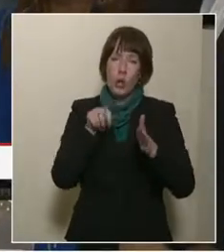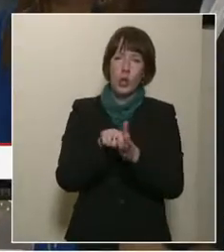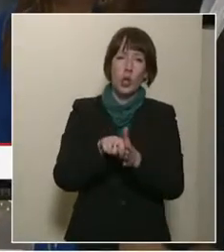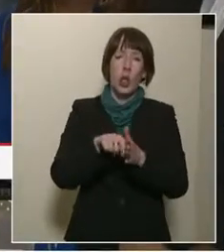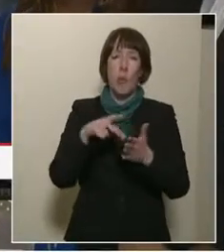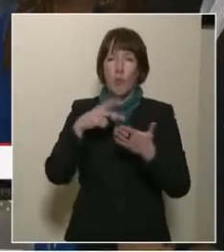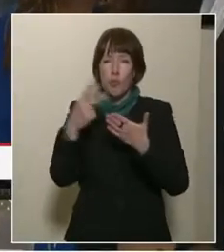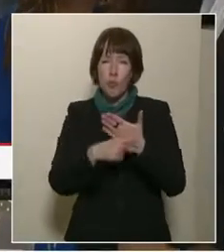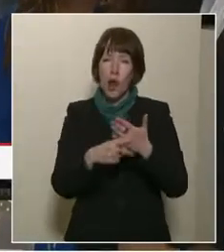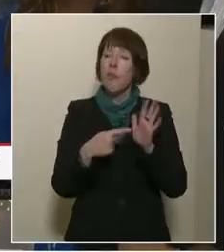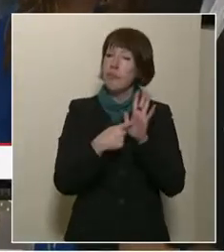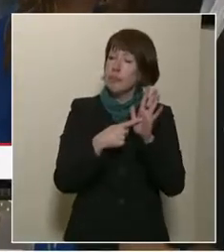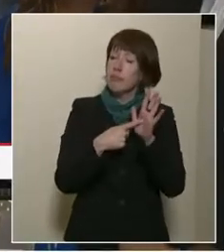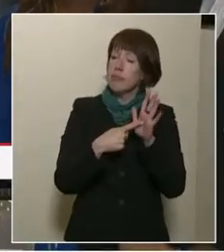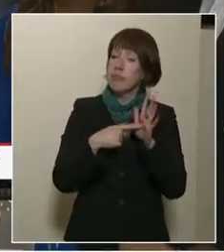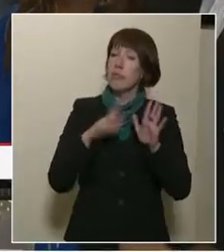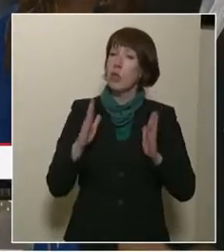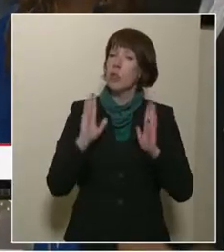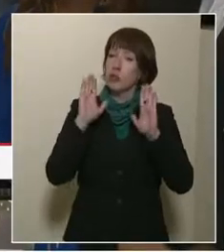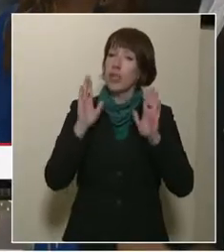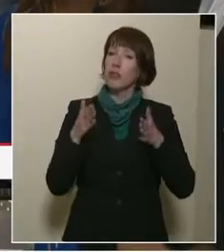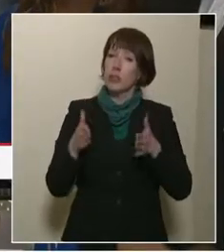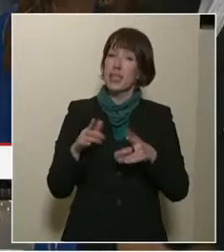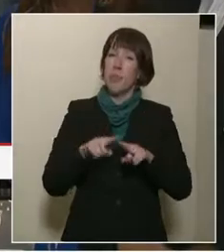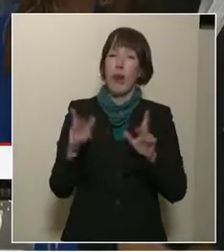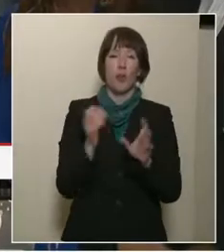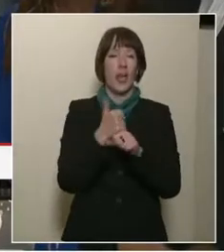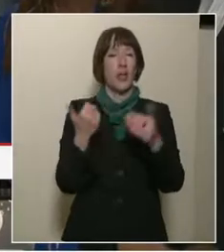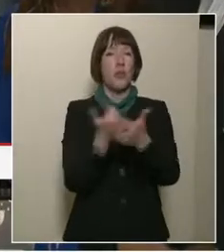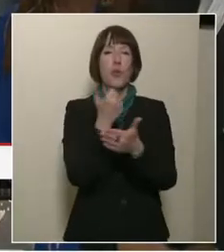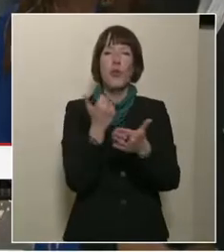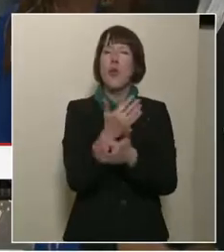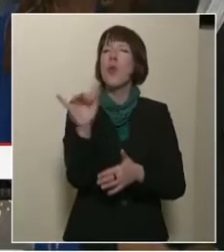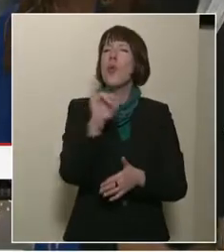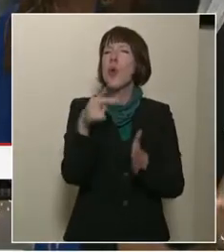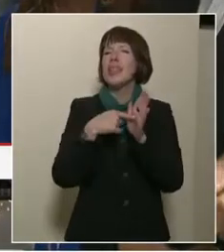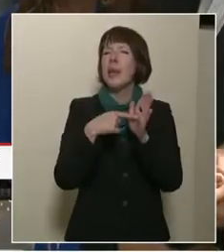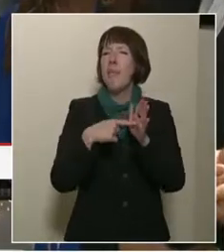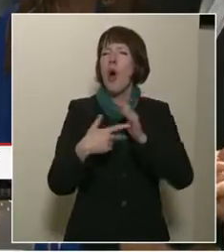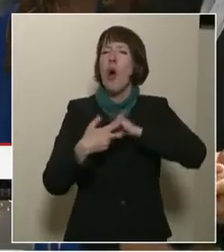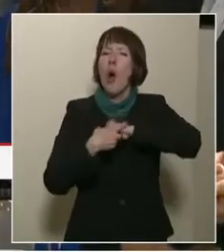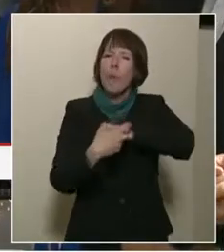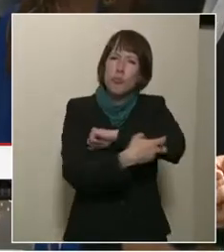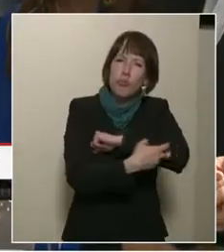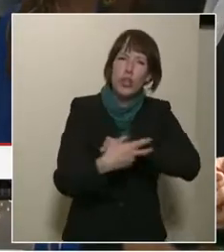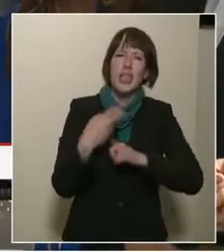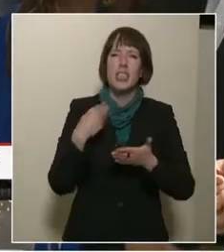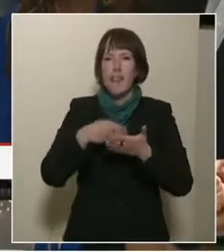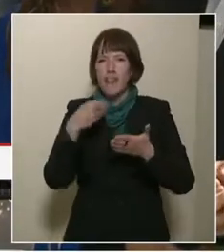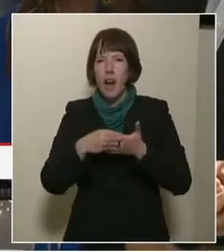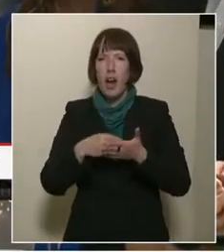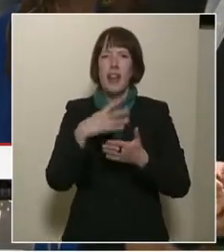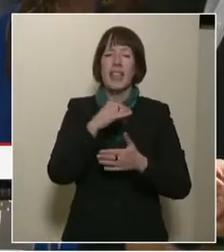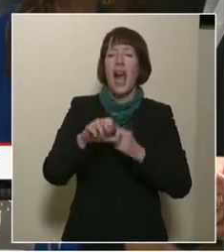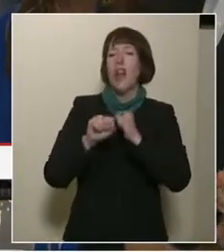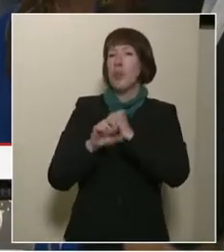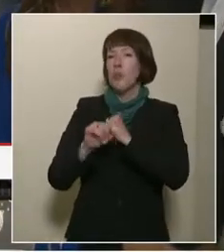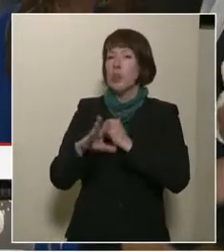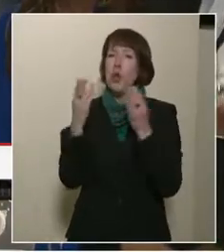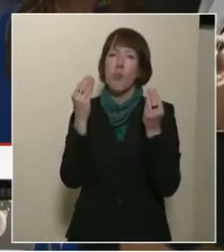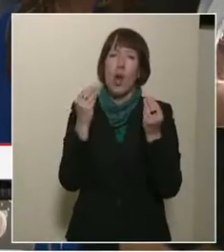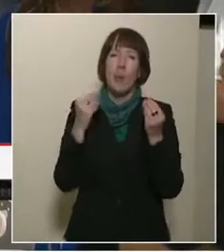Streets, but we have also created new ones like the Bridge Fund and the Commercial Property Acquisition